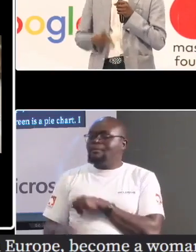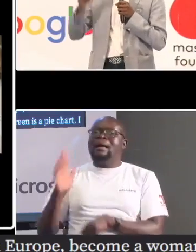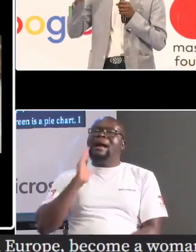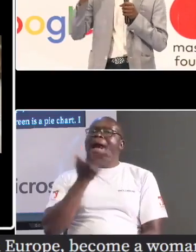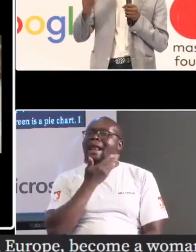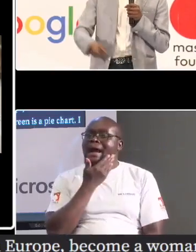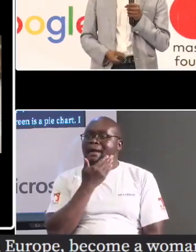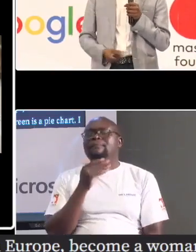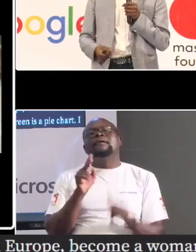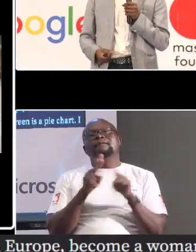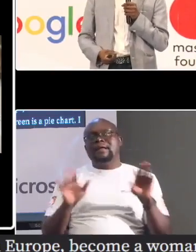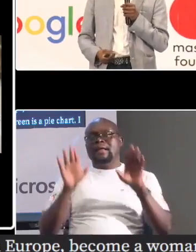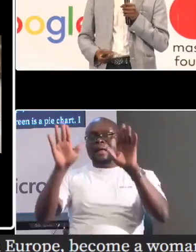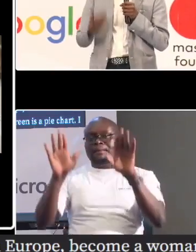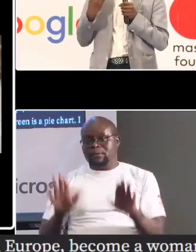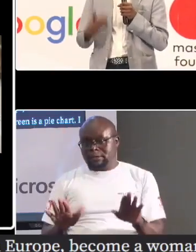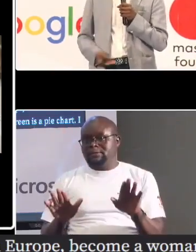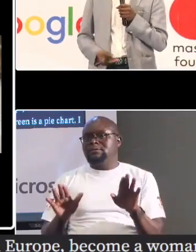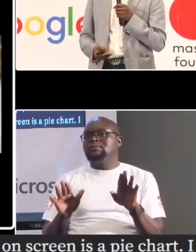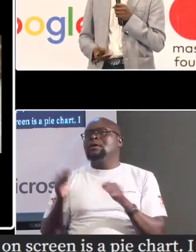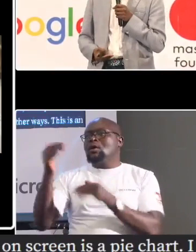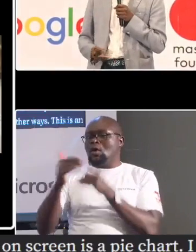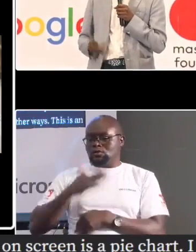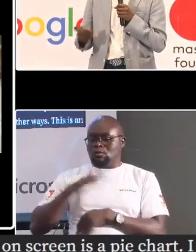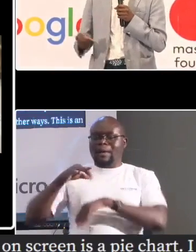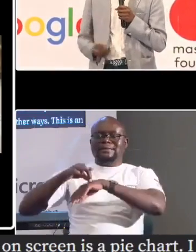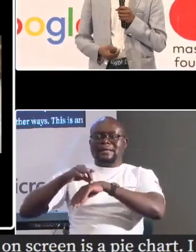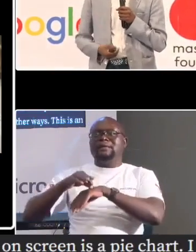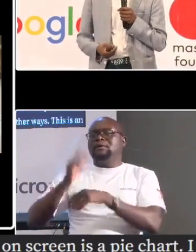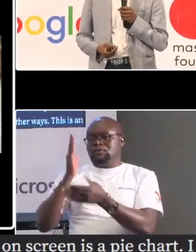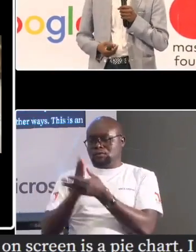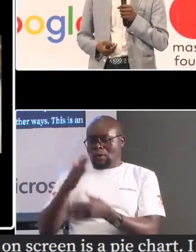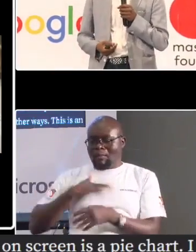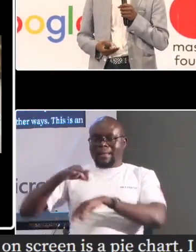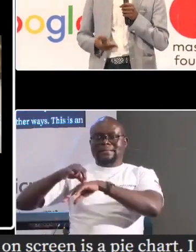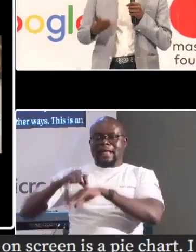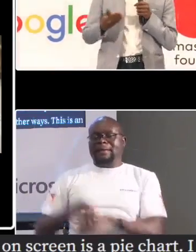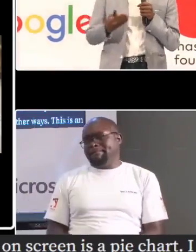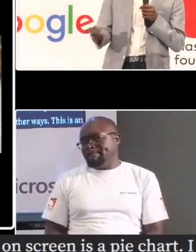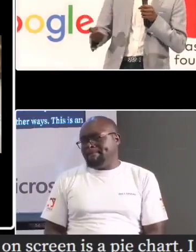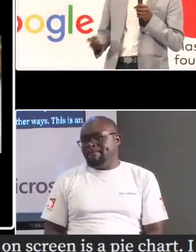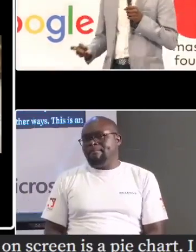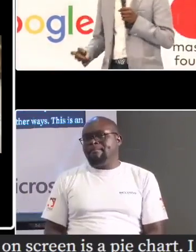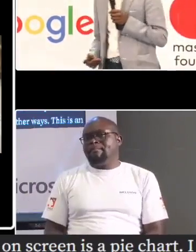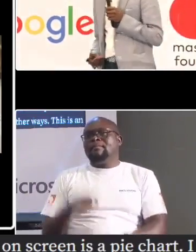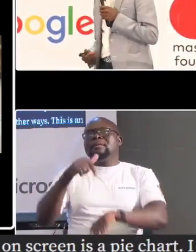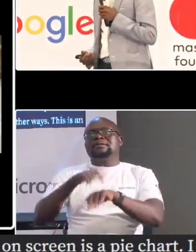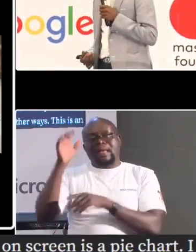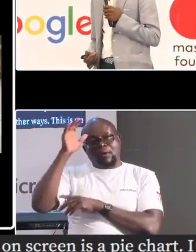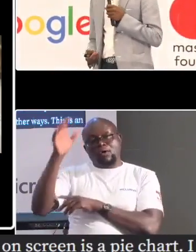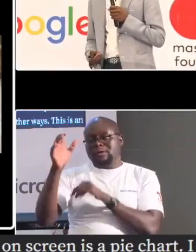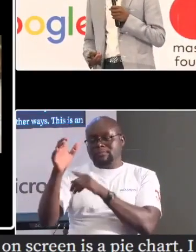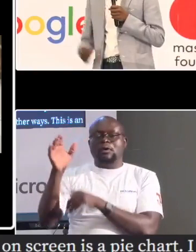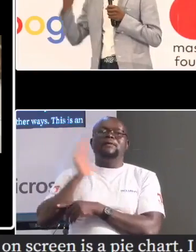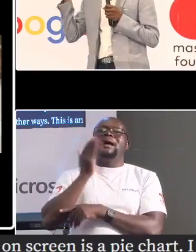Race, incredibly important, very close to my skin, it's on my skin. Where did the concept of race